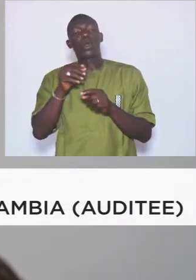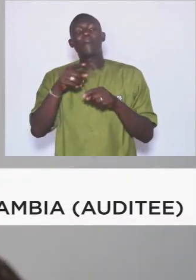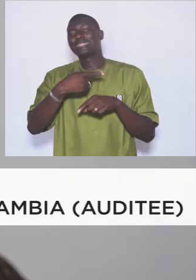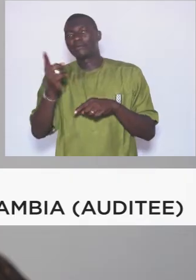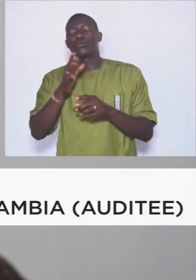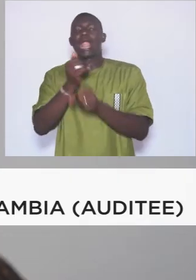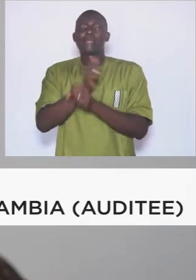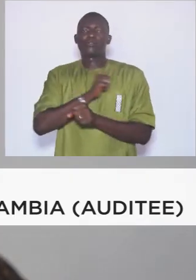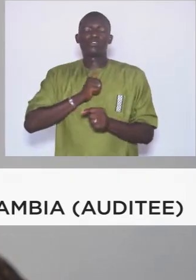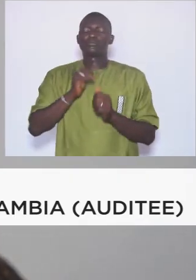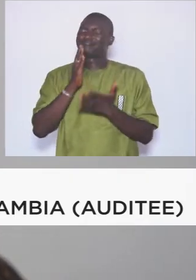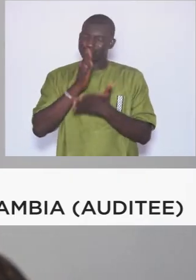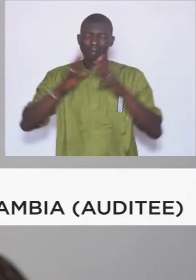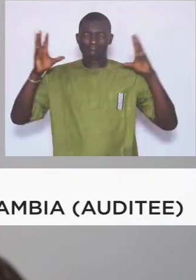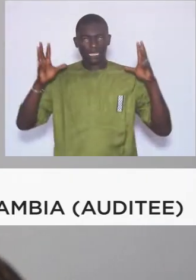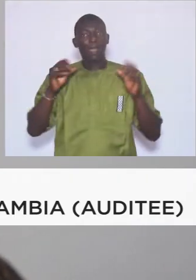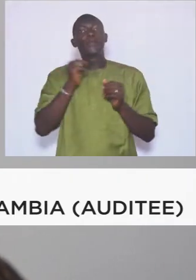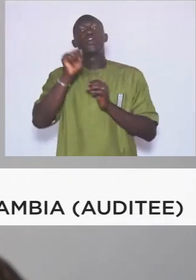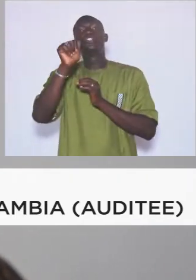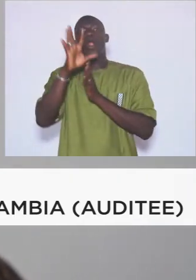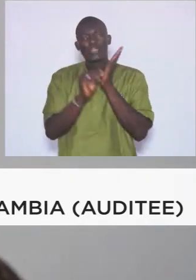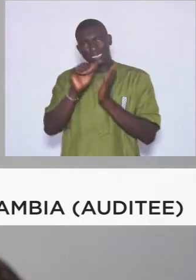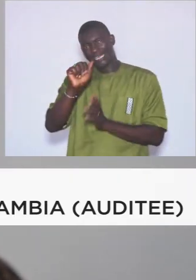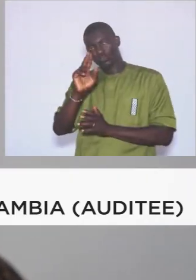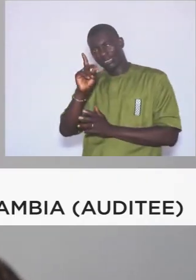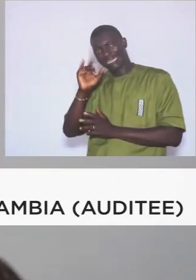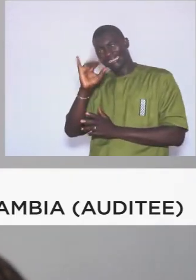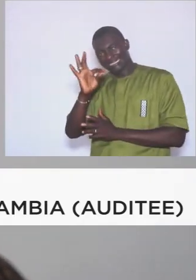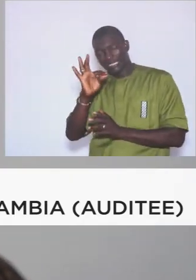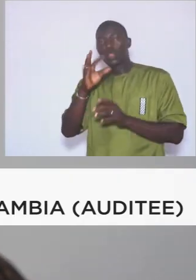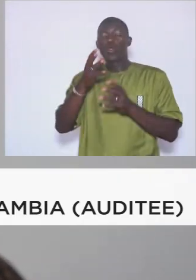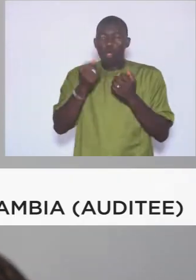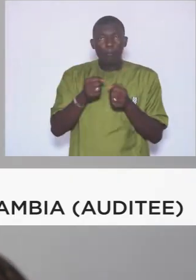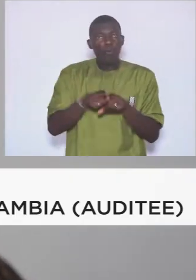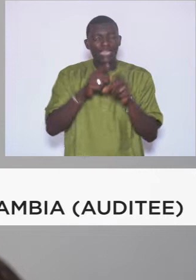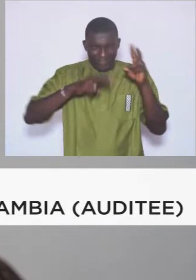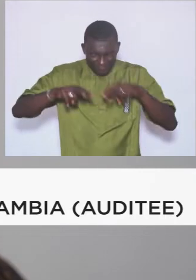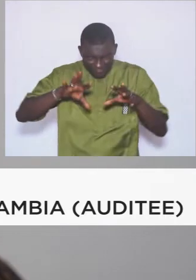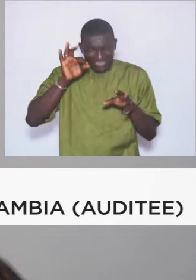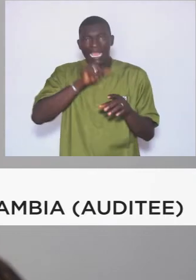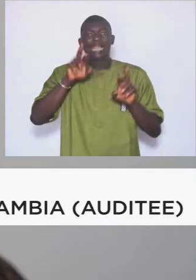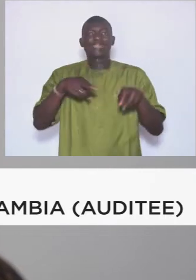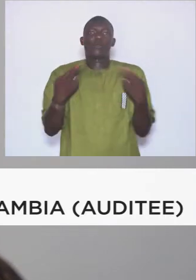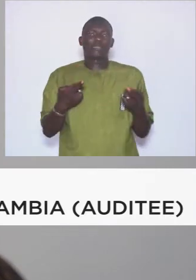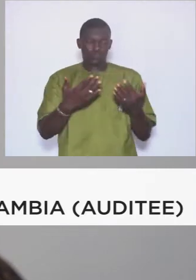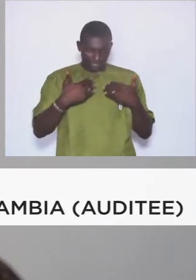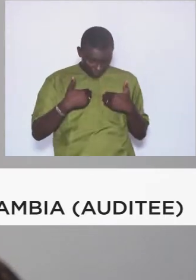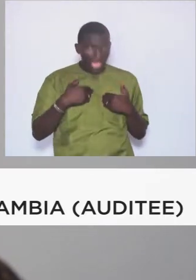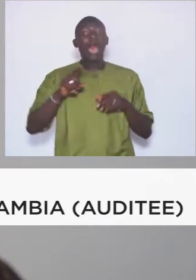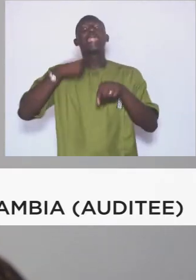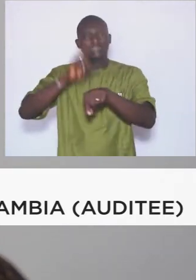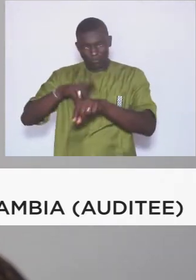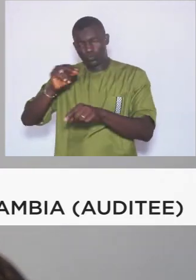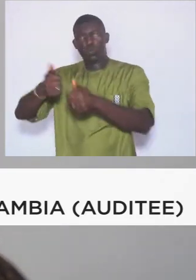greatly, because the audits come with findings and recommendations, which help the FIU management to make appropriate